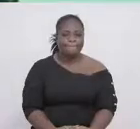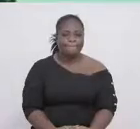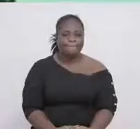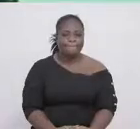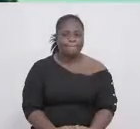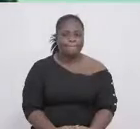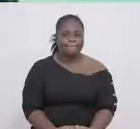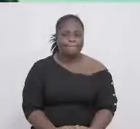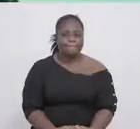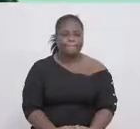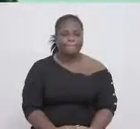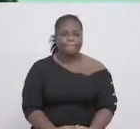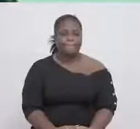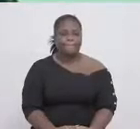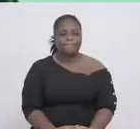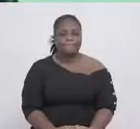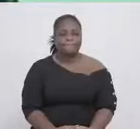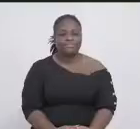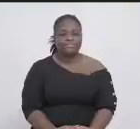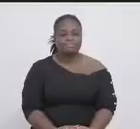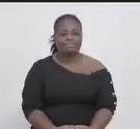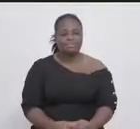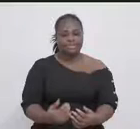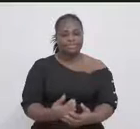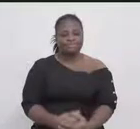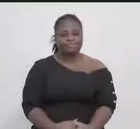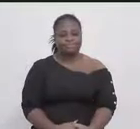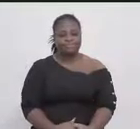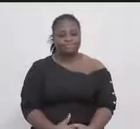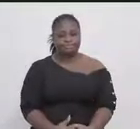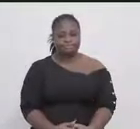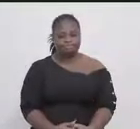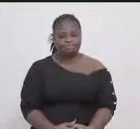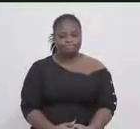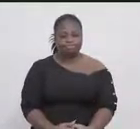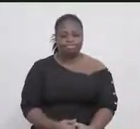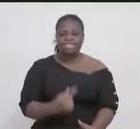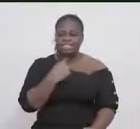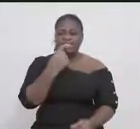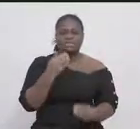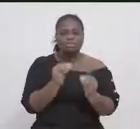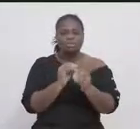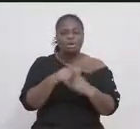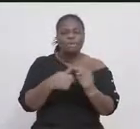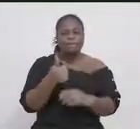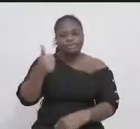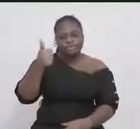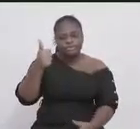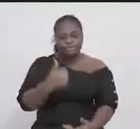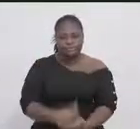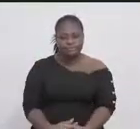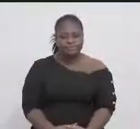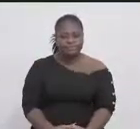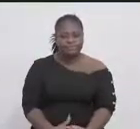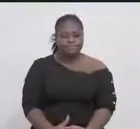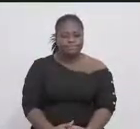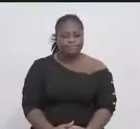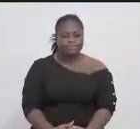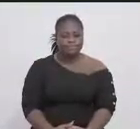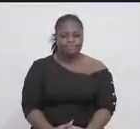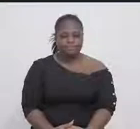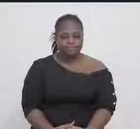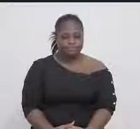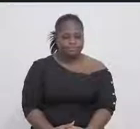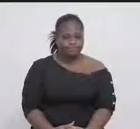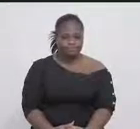Hi. All right, Ernestina, so we can hear you now. So we can go ahead. Tell us.